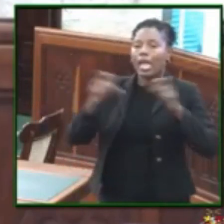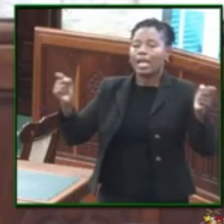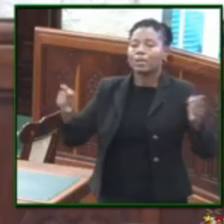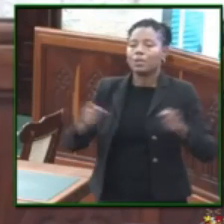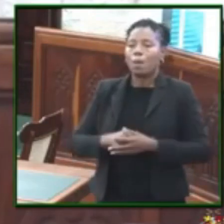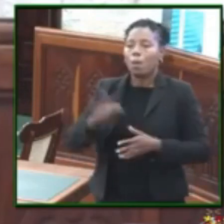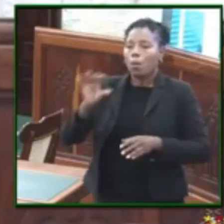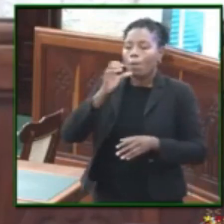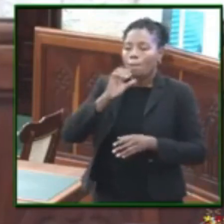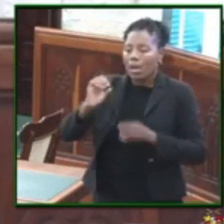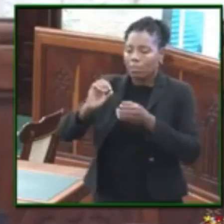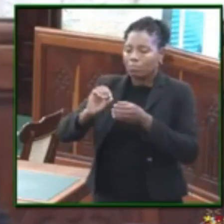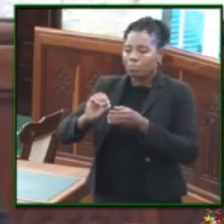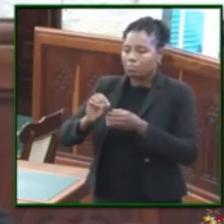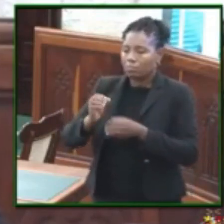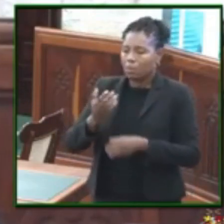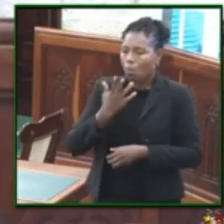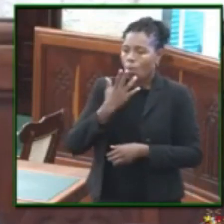it.